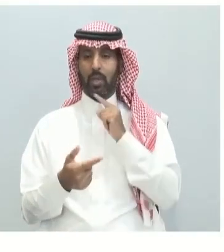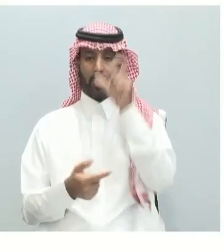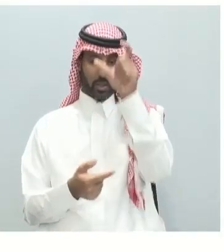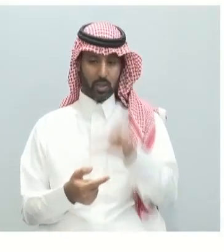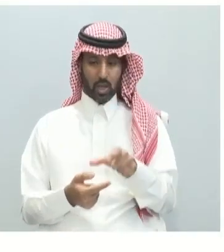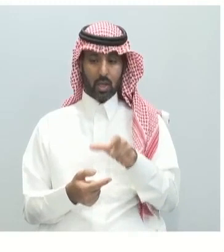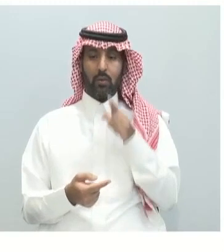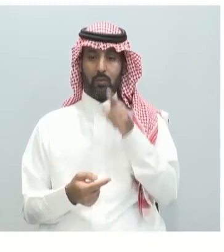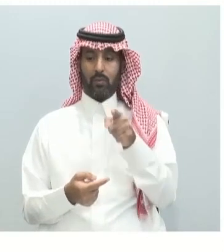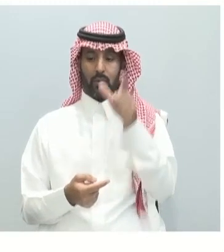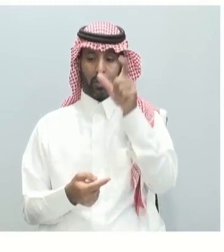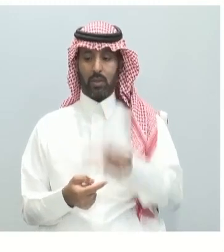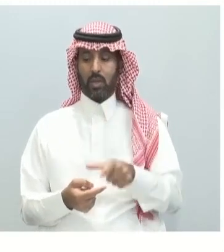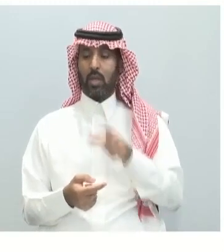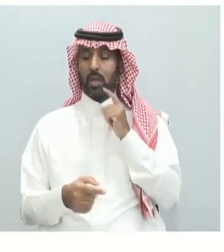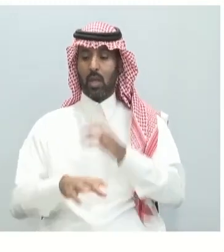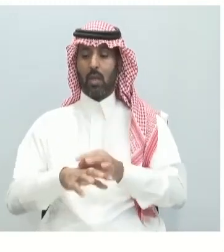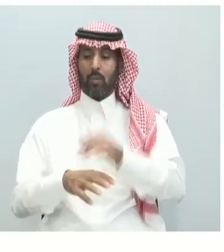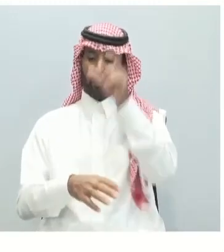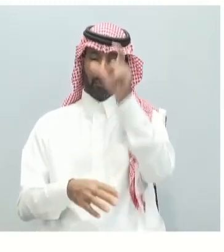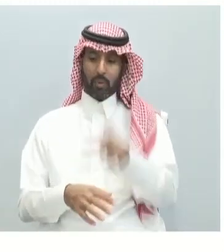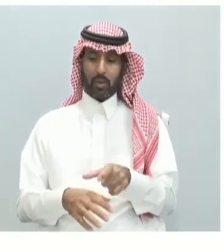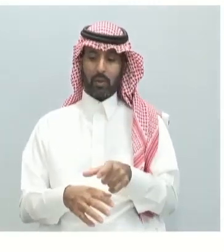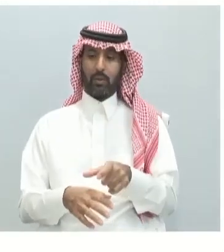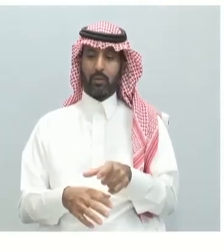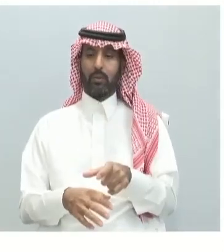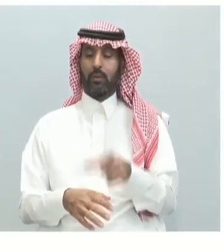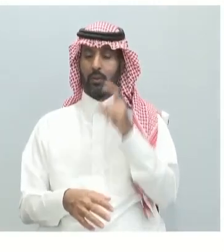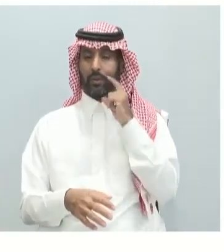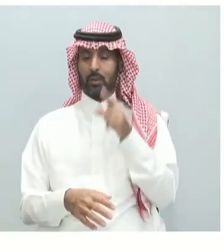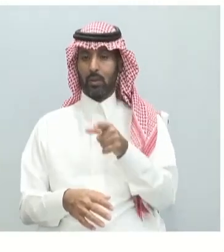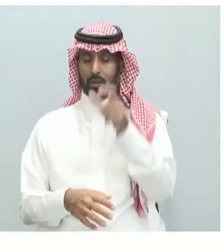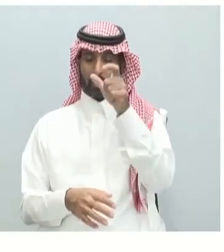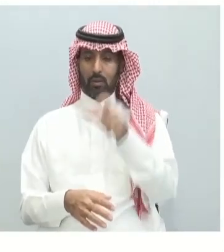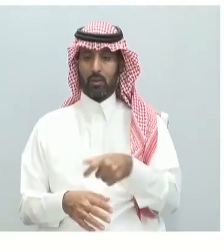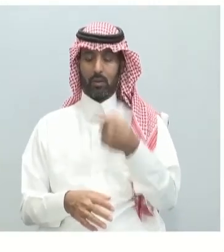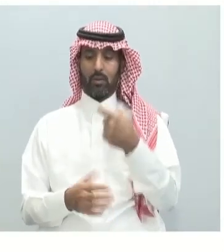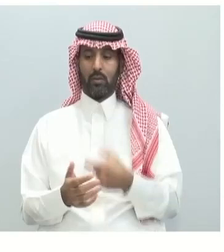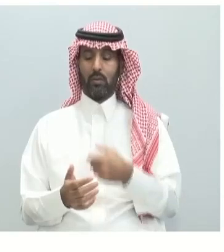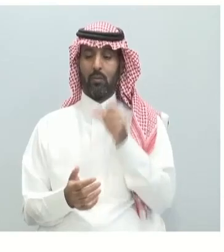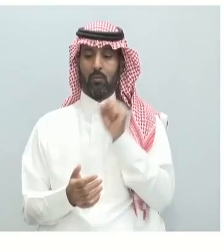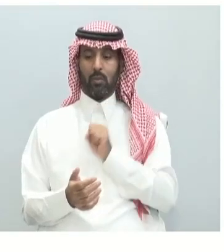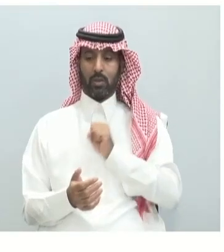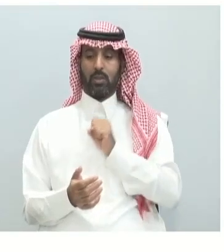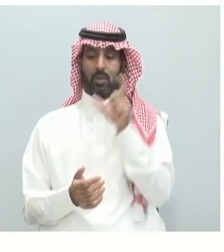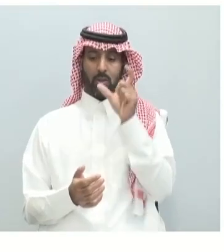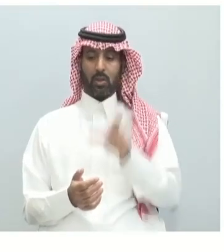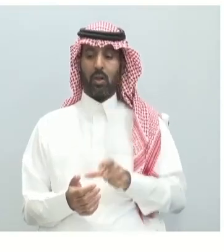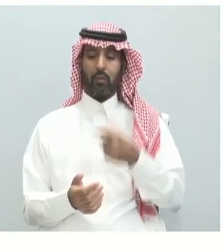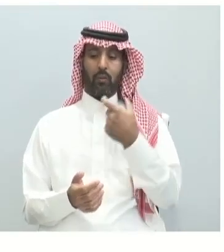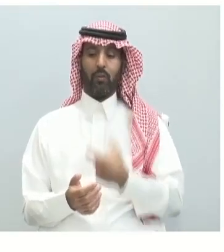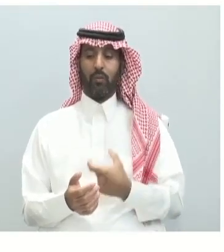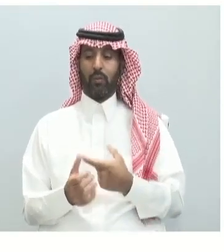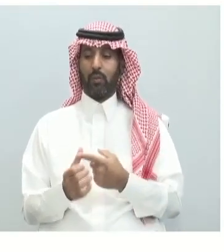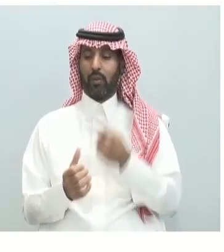a person's own nature or characteristics. It's also used in the reflexive pronouns, for example, myself or yourself. Then we